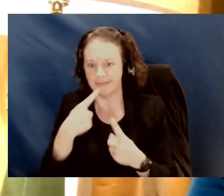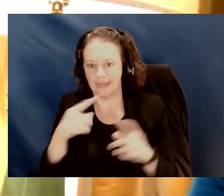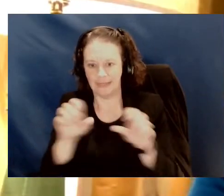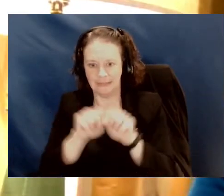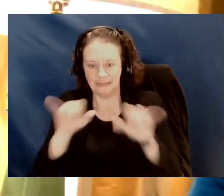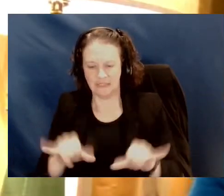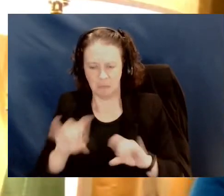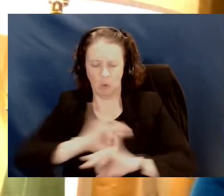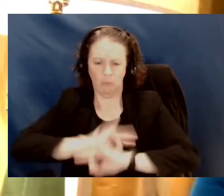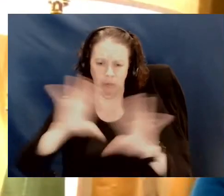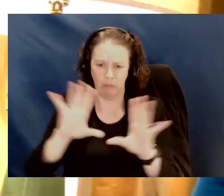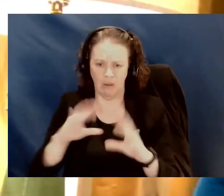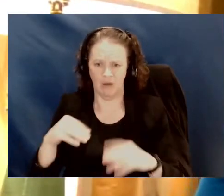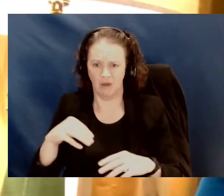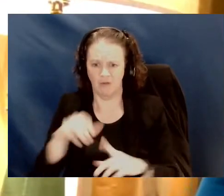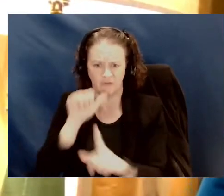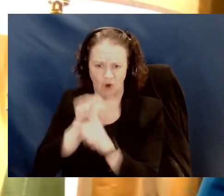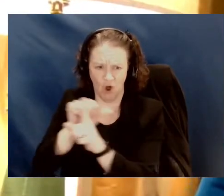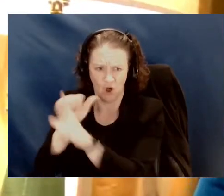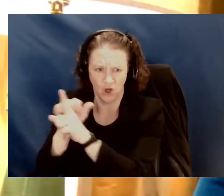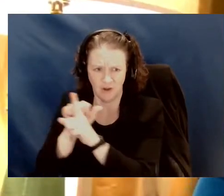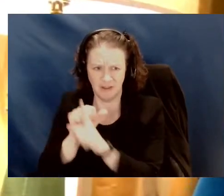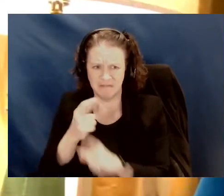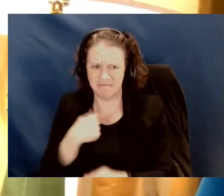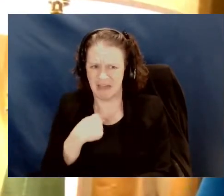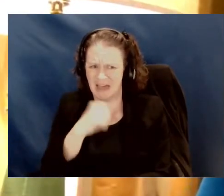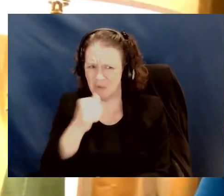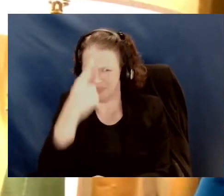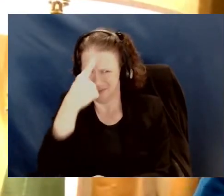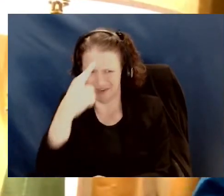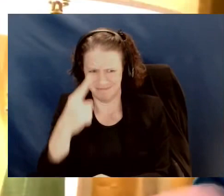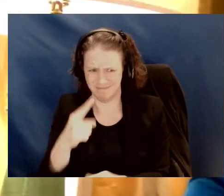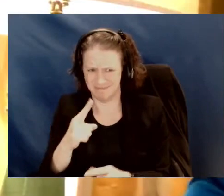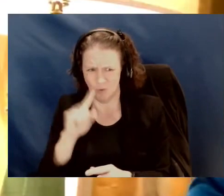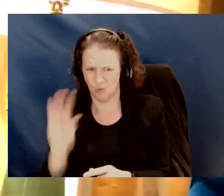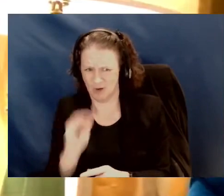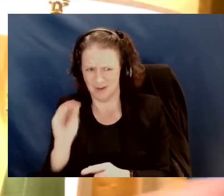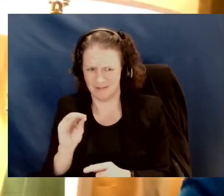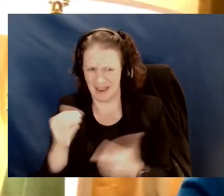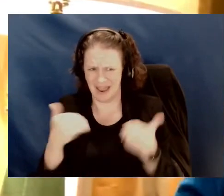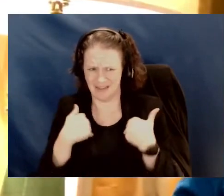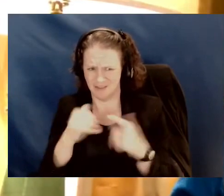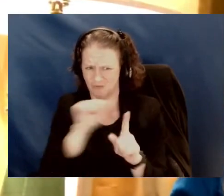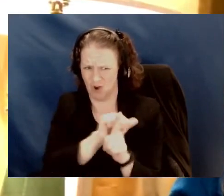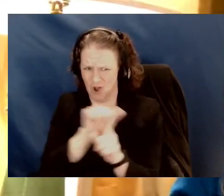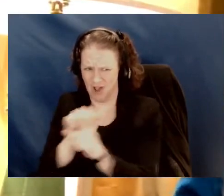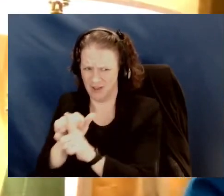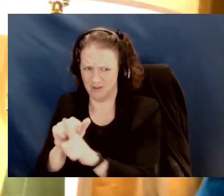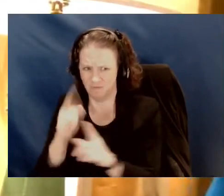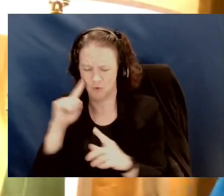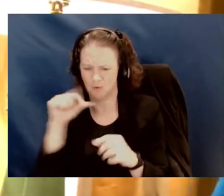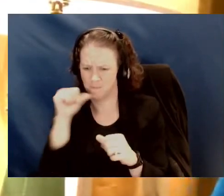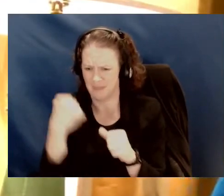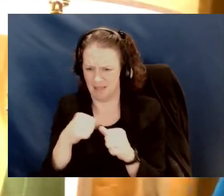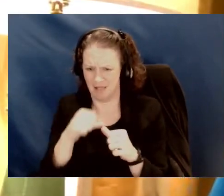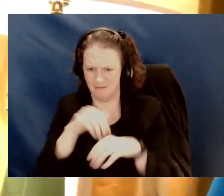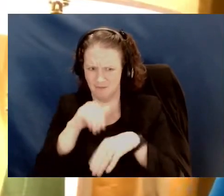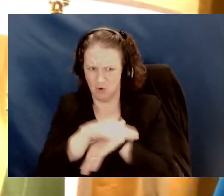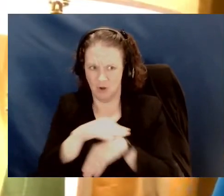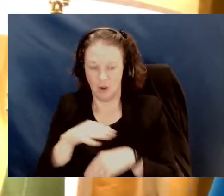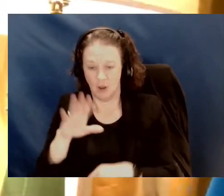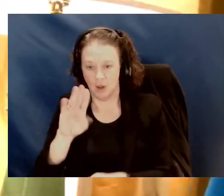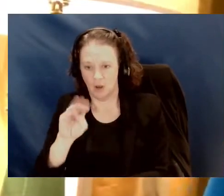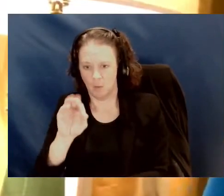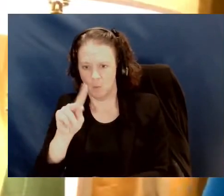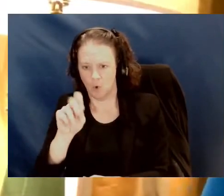with fraud. I don't think that Oregon's system is rife with fraud. So you were talking about motor voter. I did not